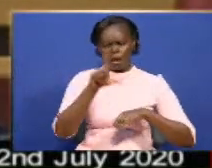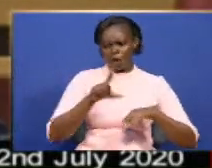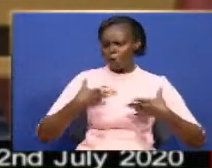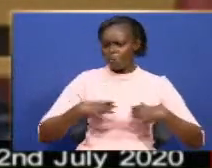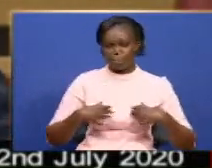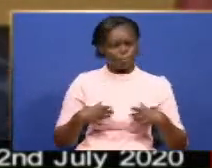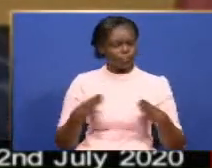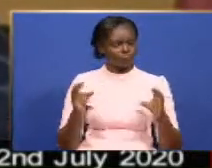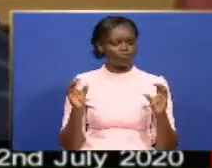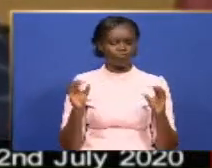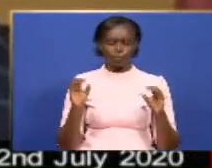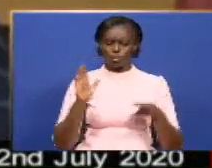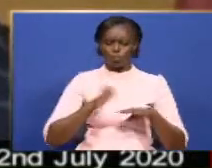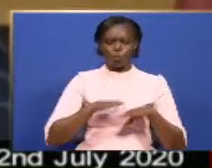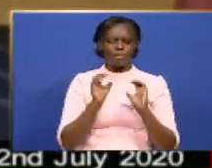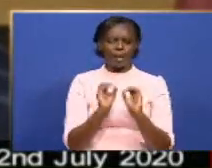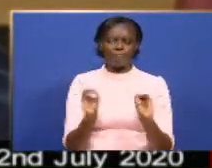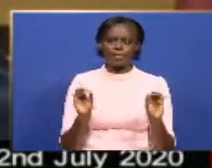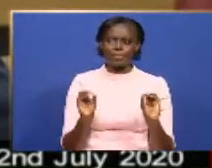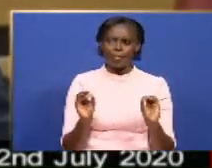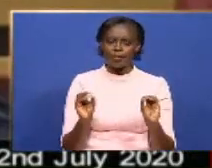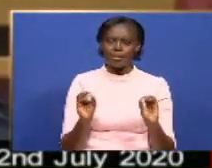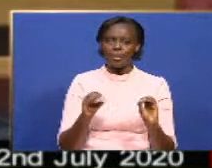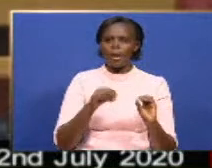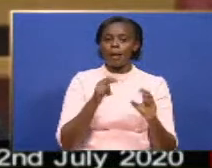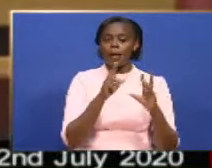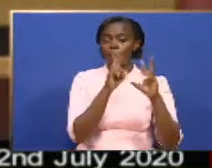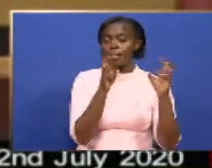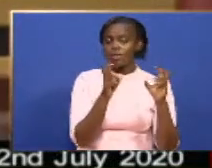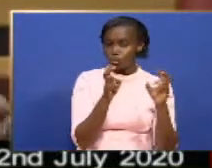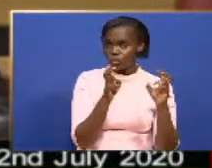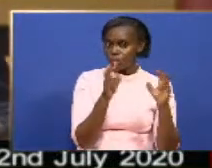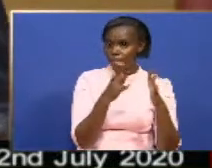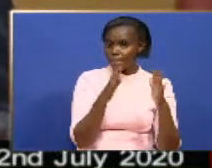signal to Kenyans. The other issue, and the big question is,